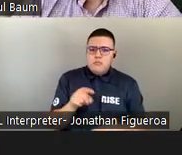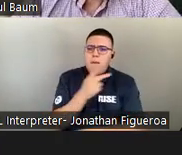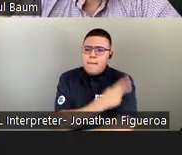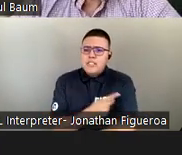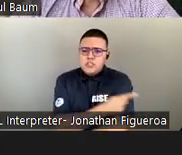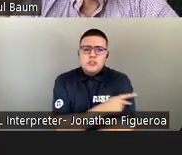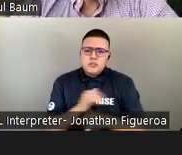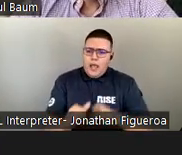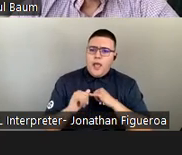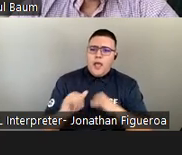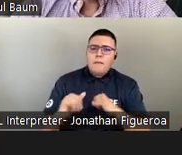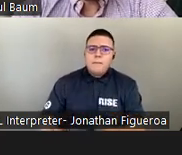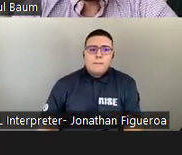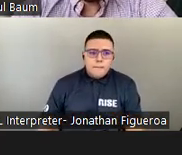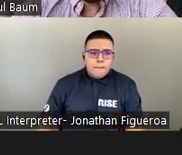All right, so,